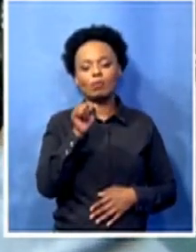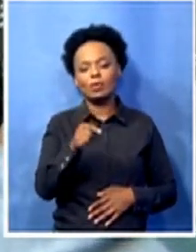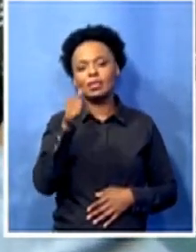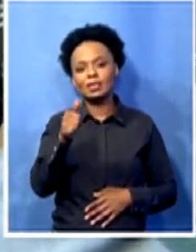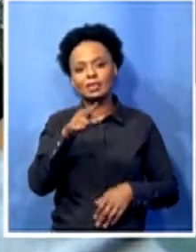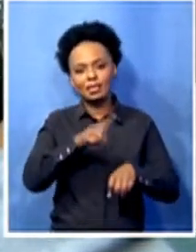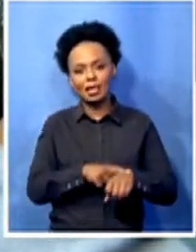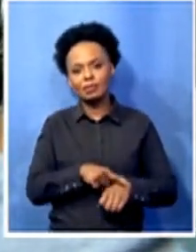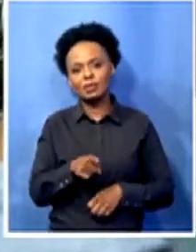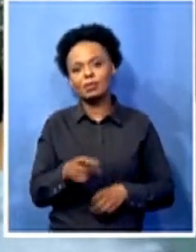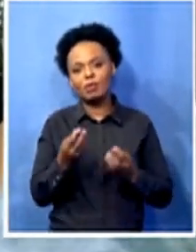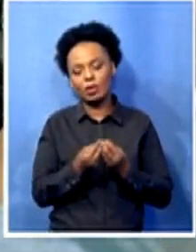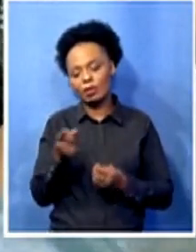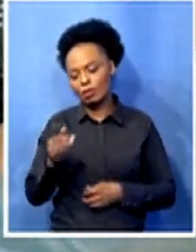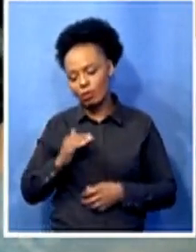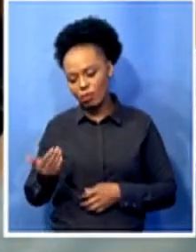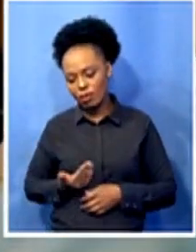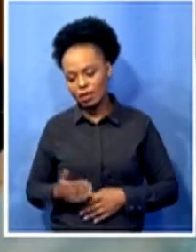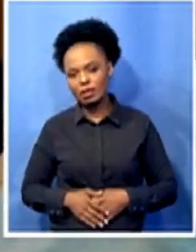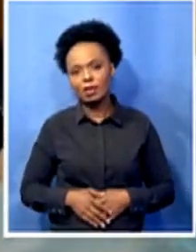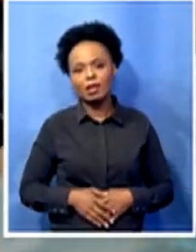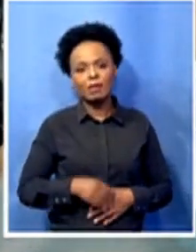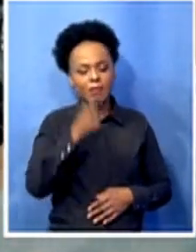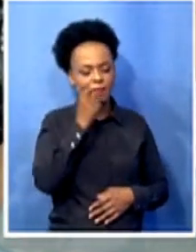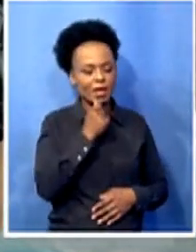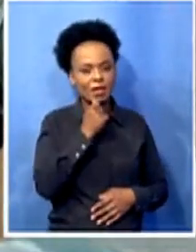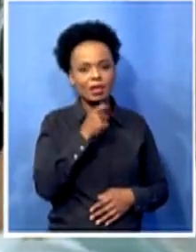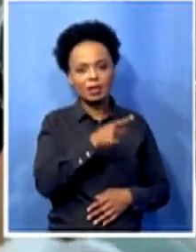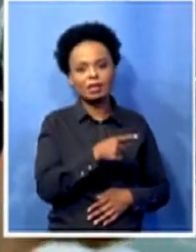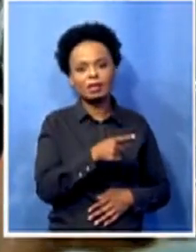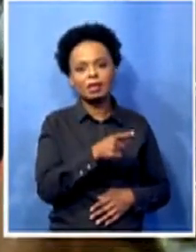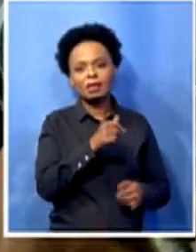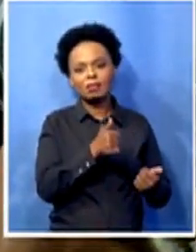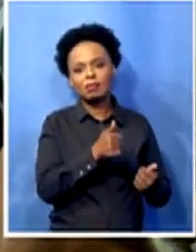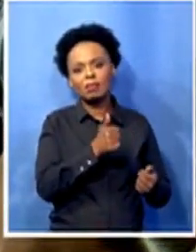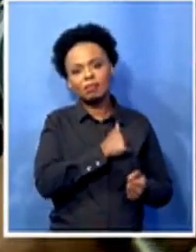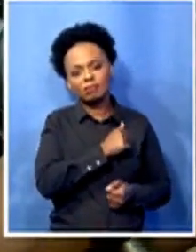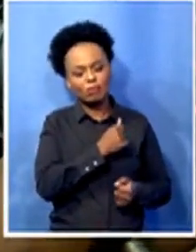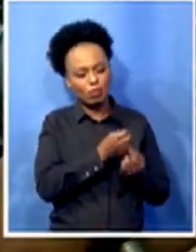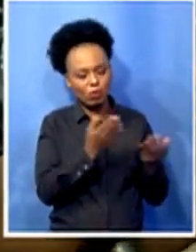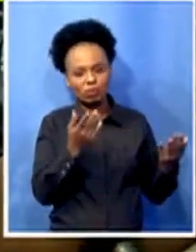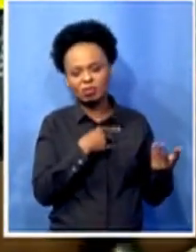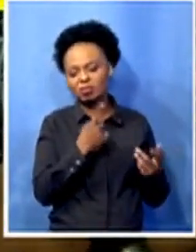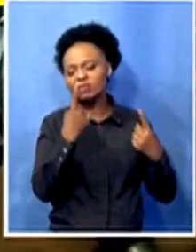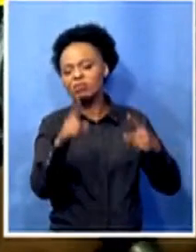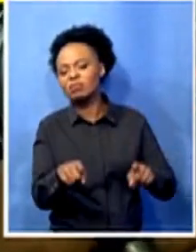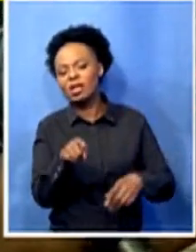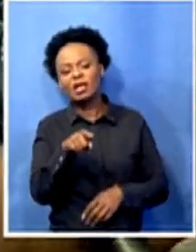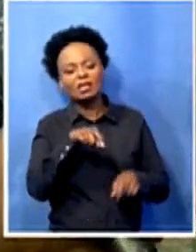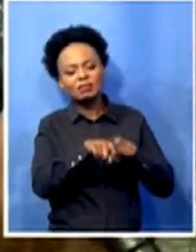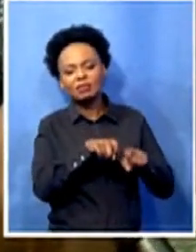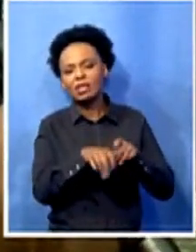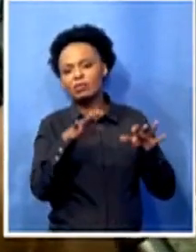reality is that men are far less likely to go to the clinics to get tested for TB or access other healthcare services.